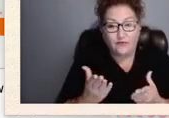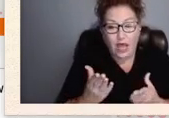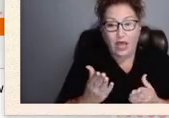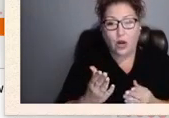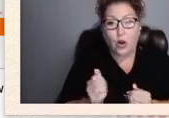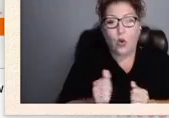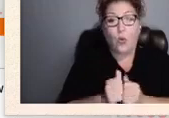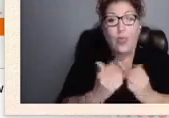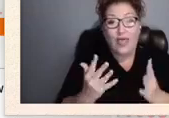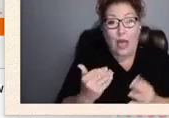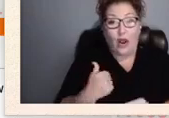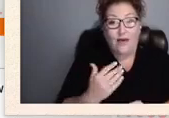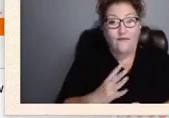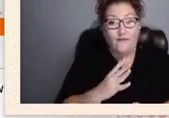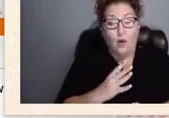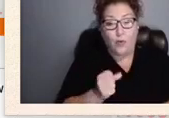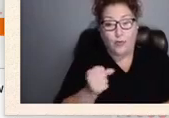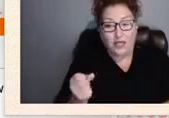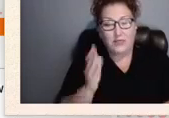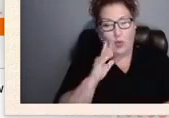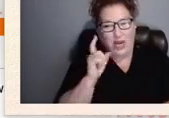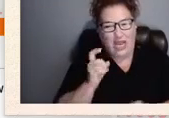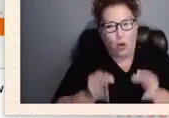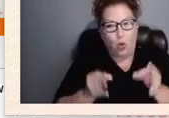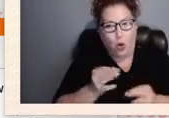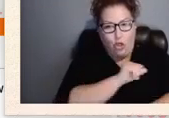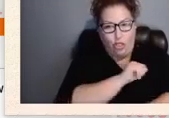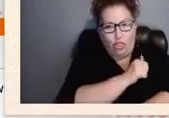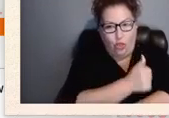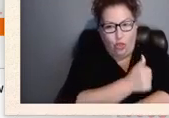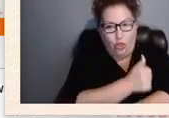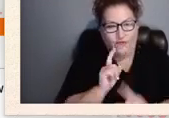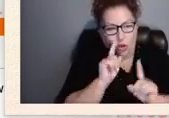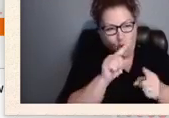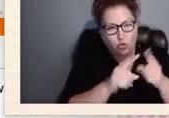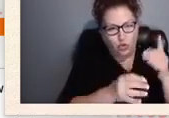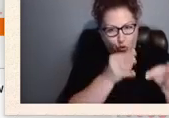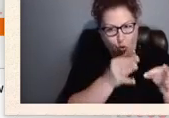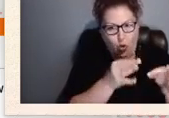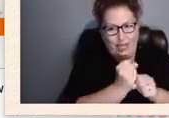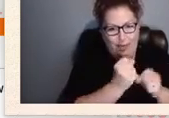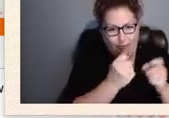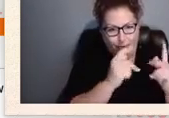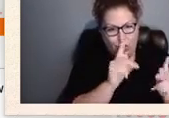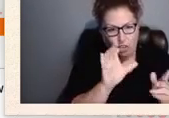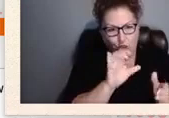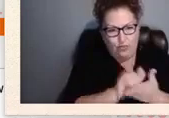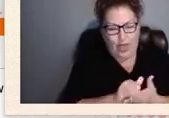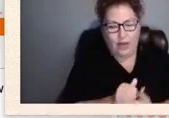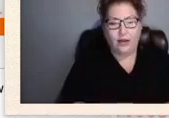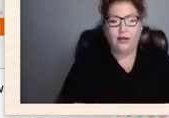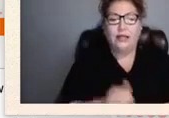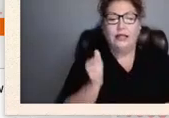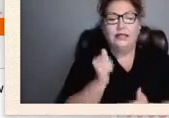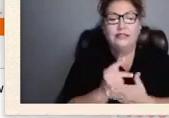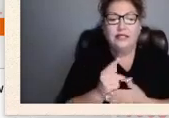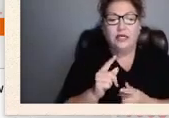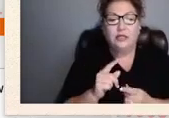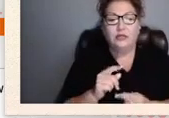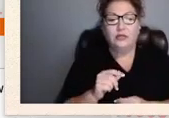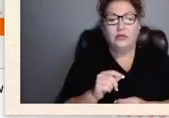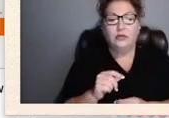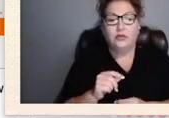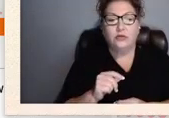placement, they would need court authority. You would have to go to court in order to get permission to do that. To consent to performance on the ward for